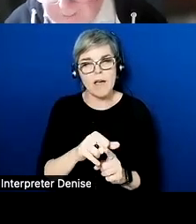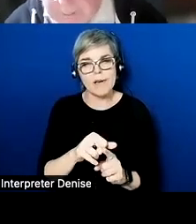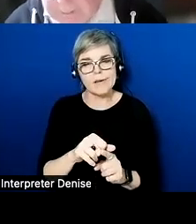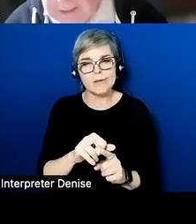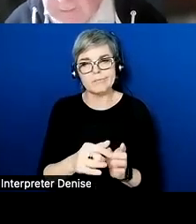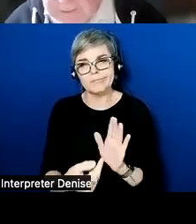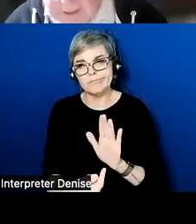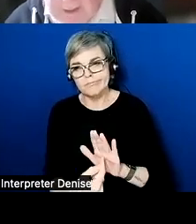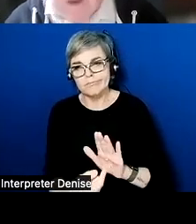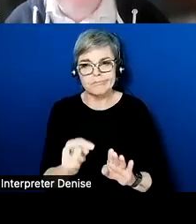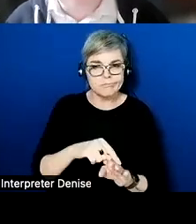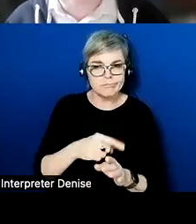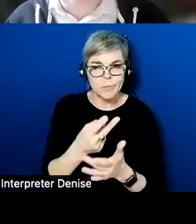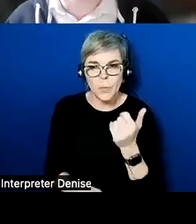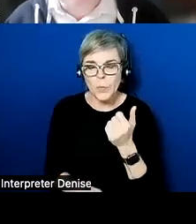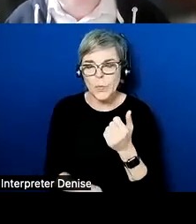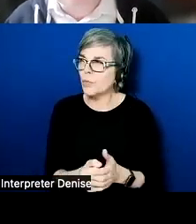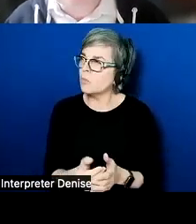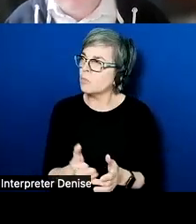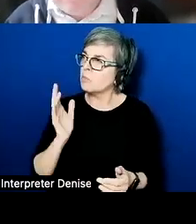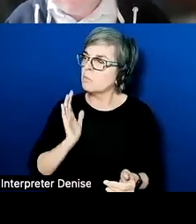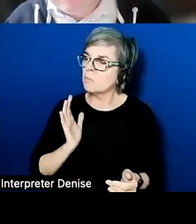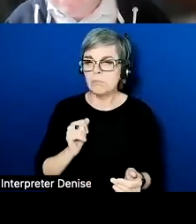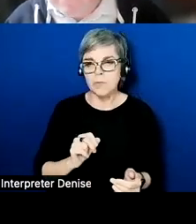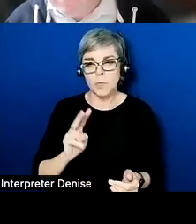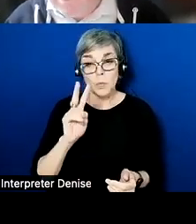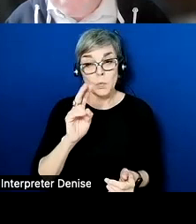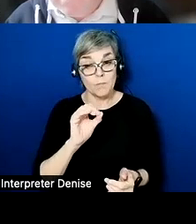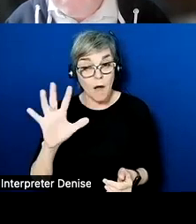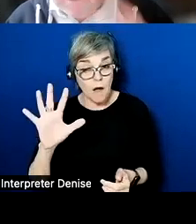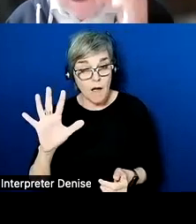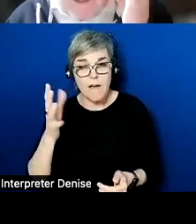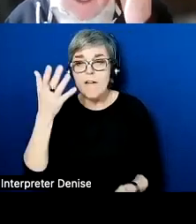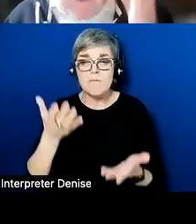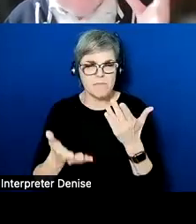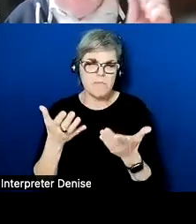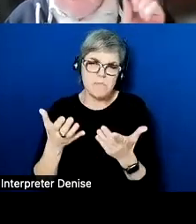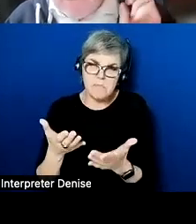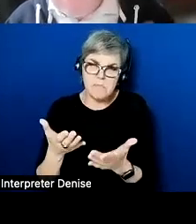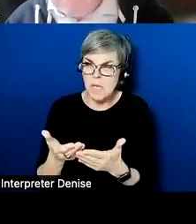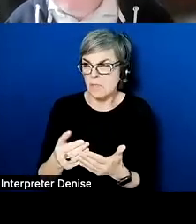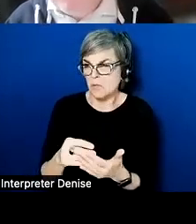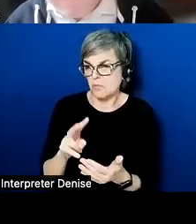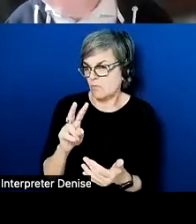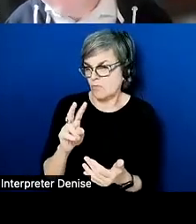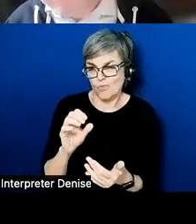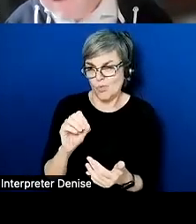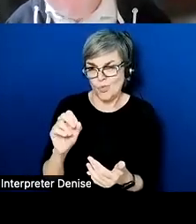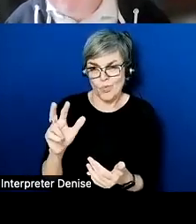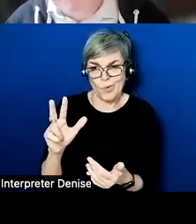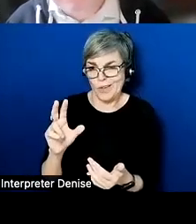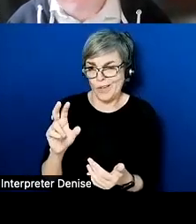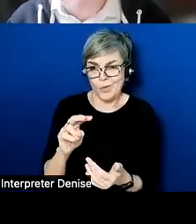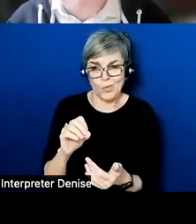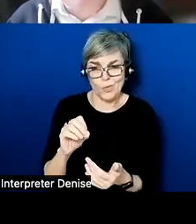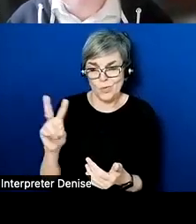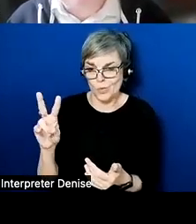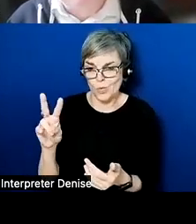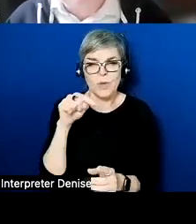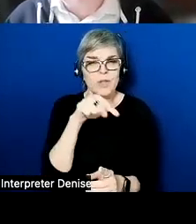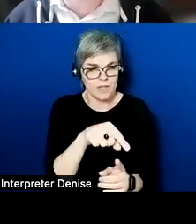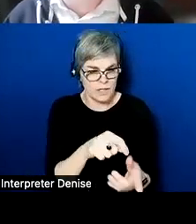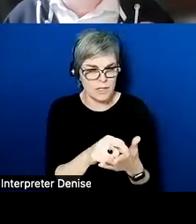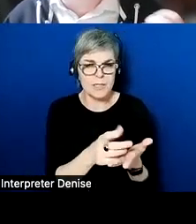2005, maybe even a few years earlier, and he had been working on it. And he primarily came to the